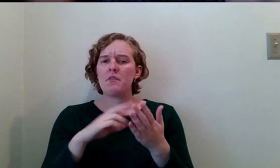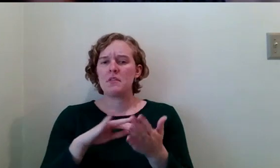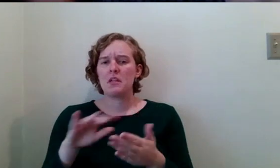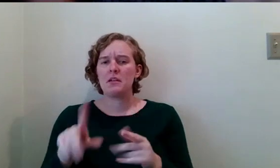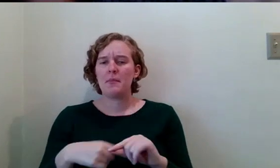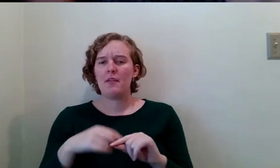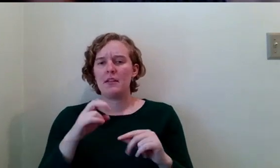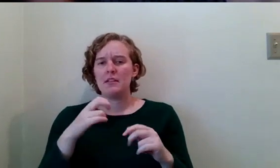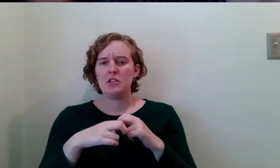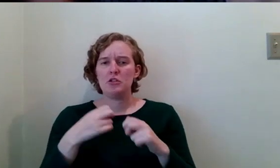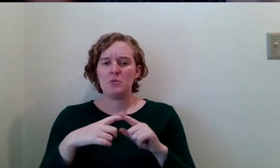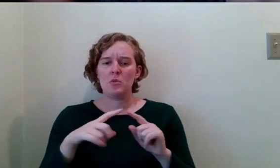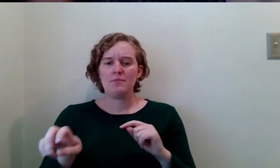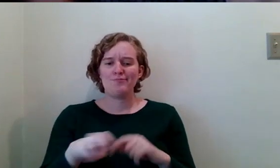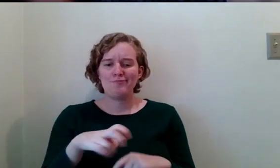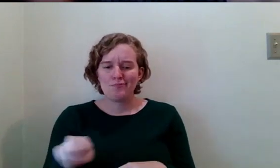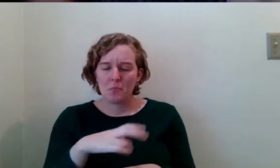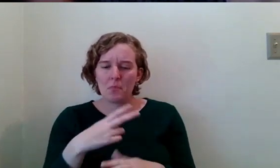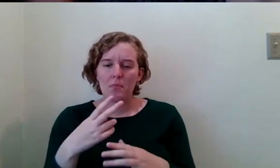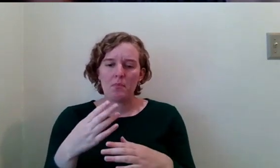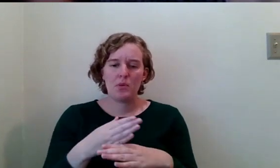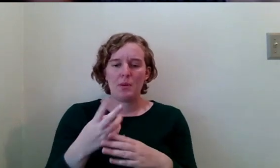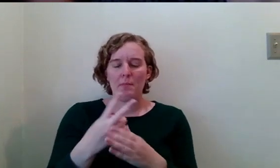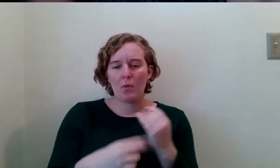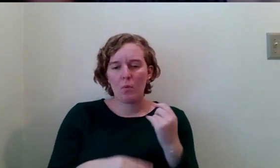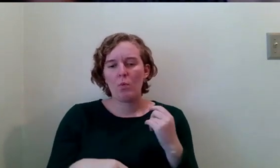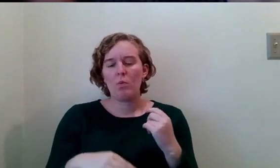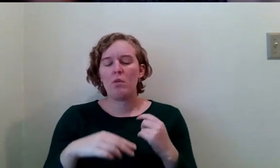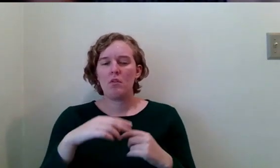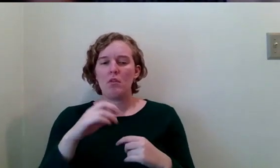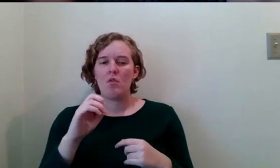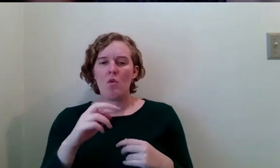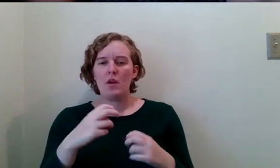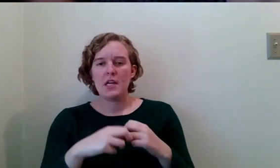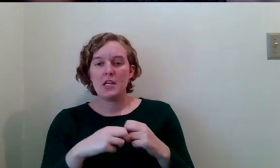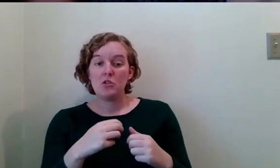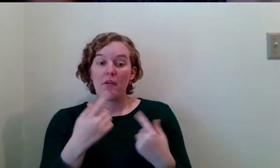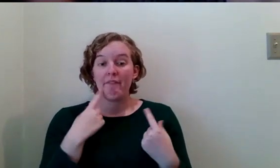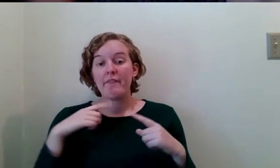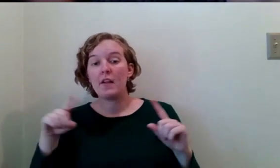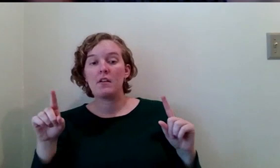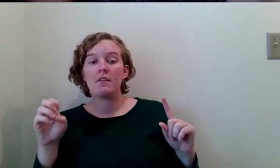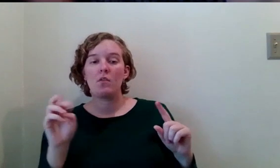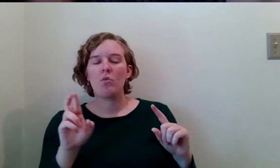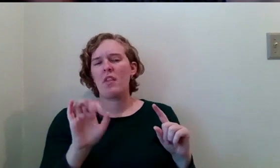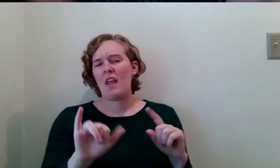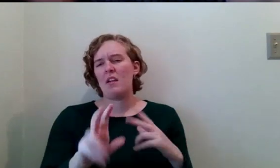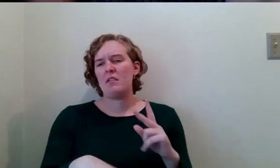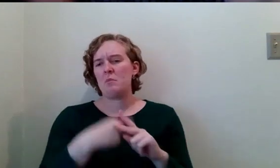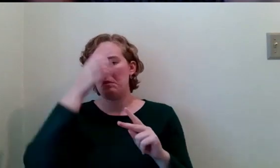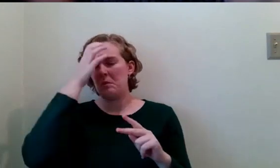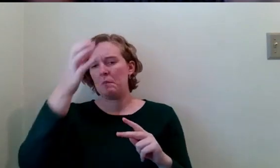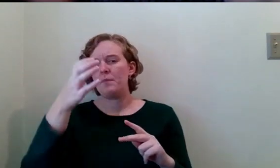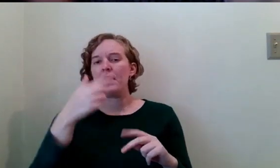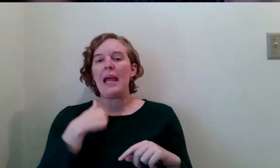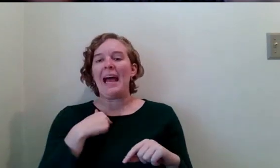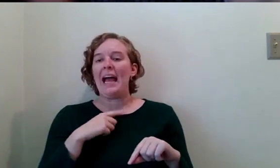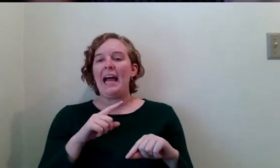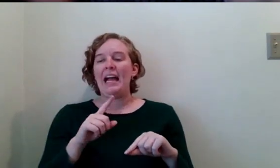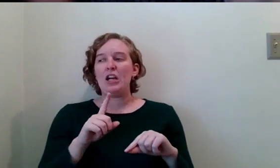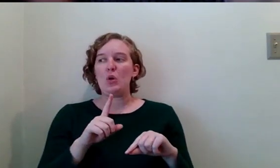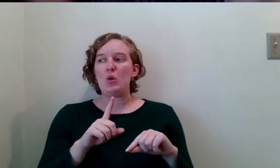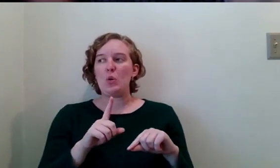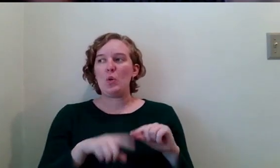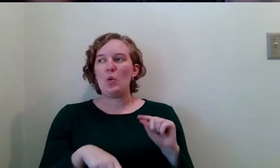to swapping back and forth, and also this issue of like whether it's effective and those sort of concepts. I couldn't tell